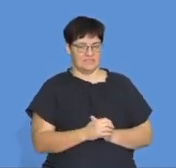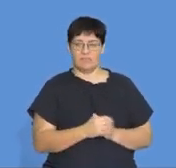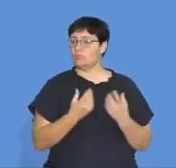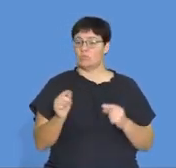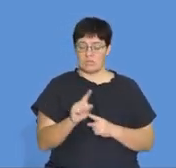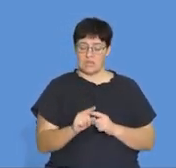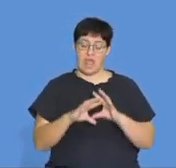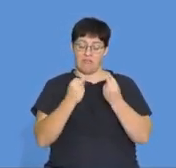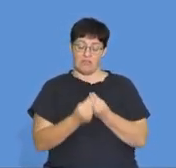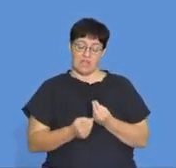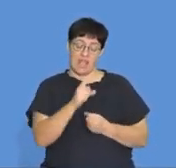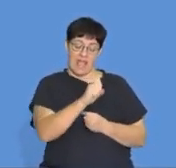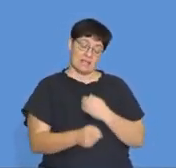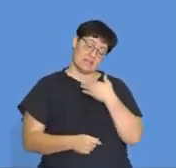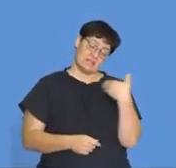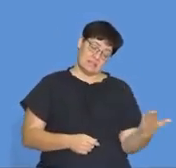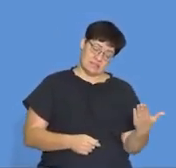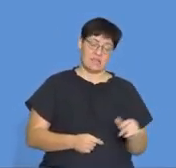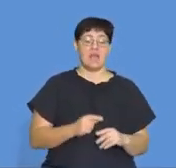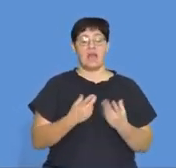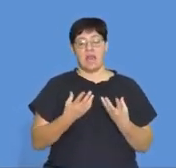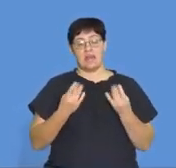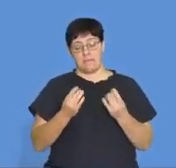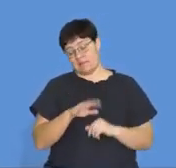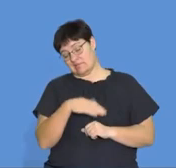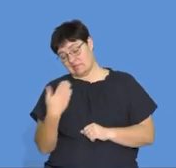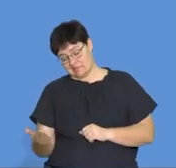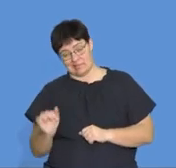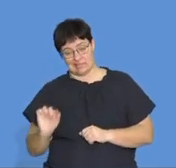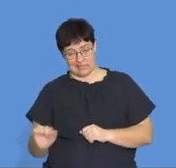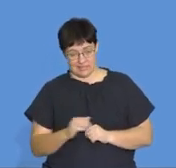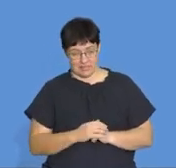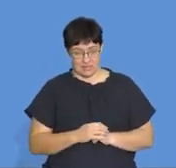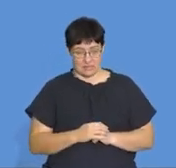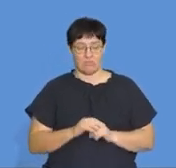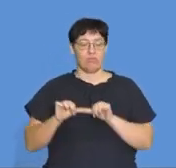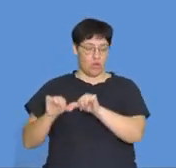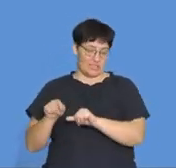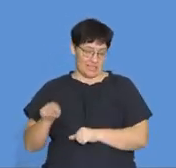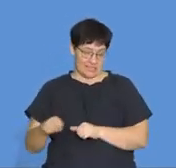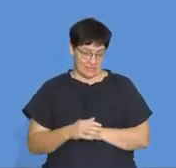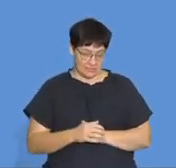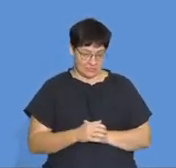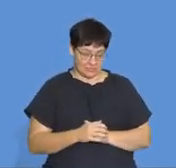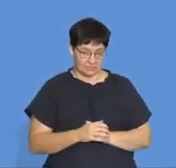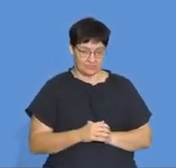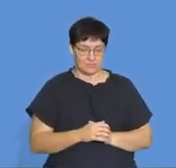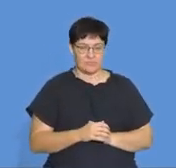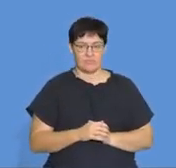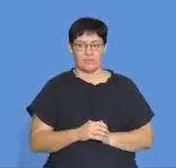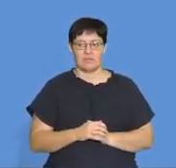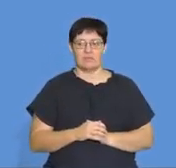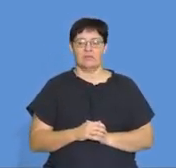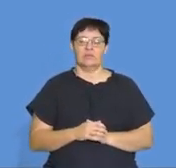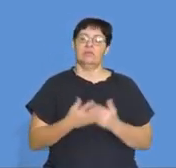do? Everything that has x to the left, everything that has a constant on its own to the right.